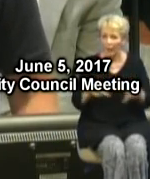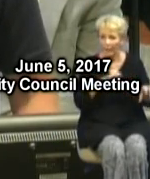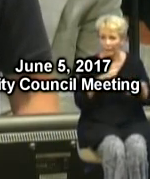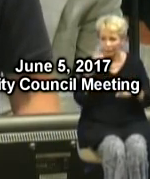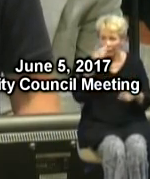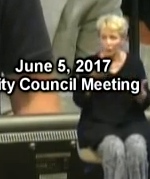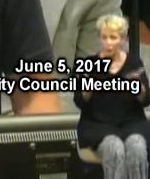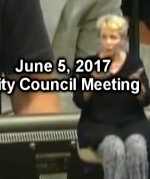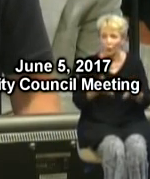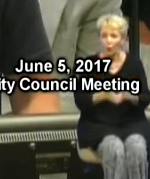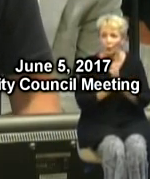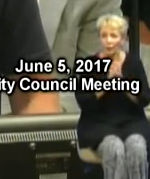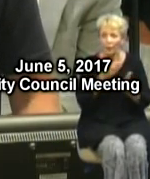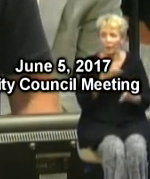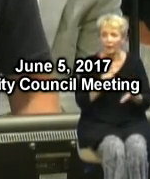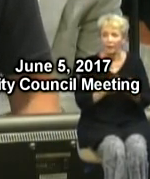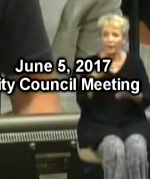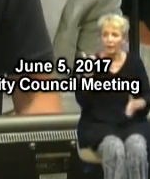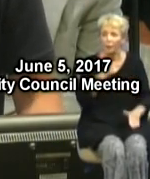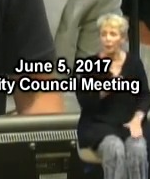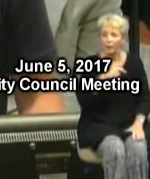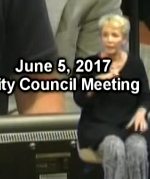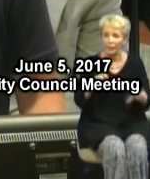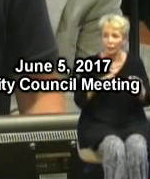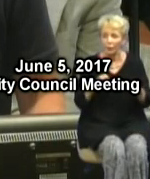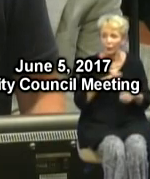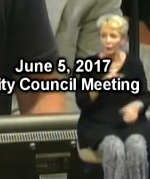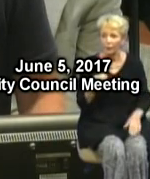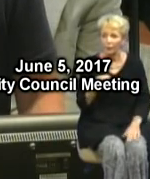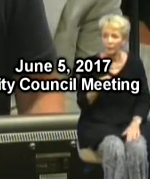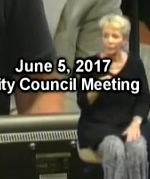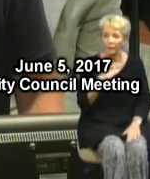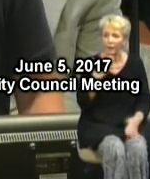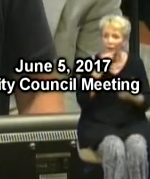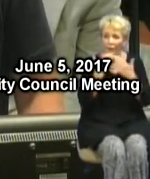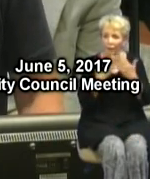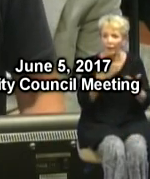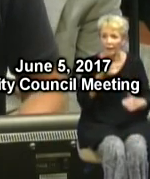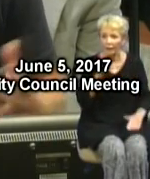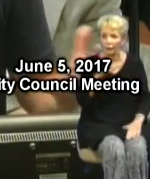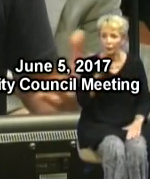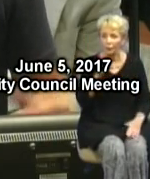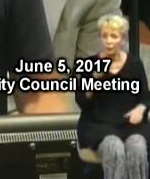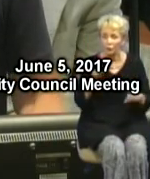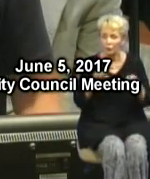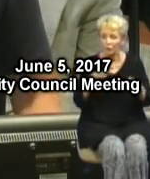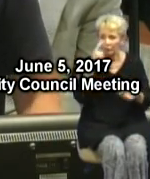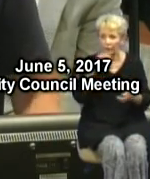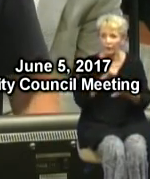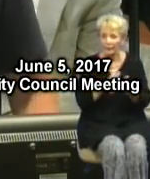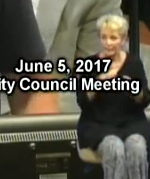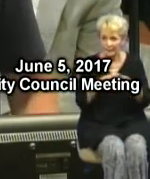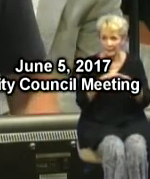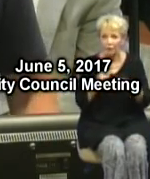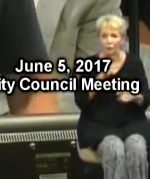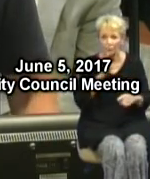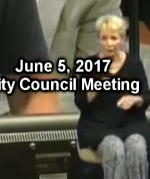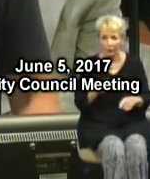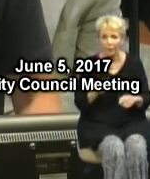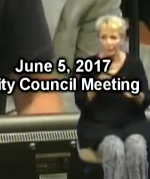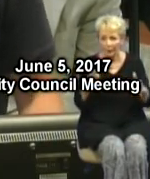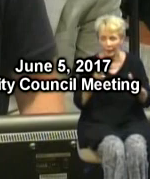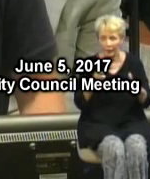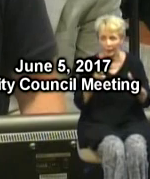the service requests and the things that we need to do. And thank Teresa for all that she does for the city, because she's truly a team player.